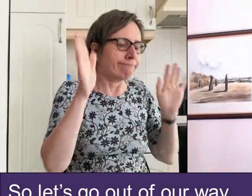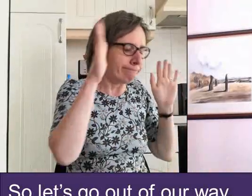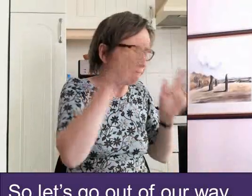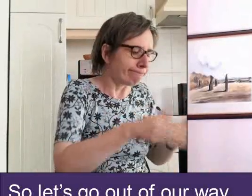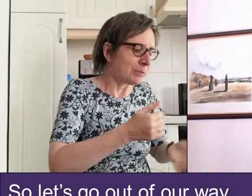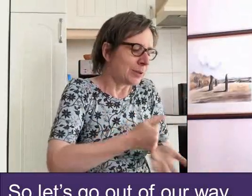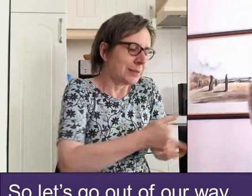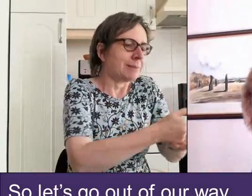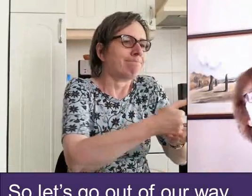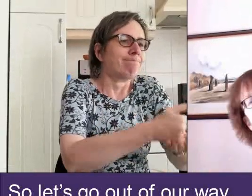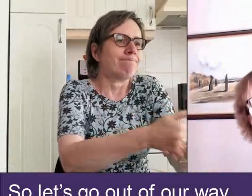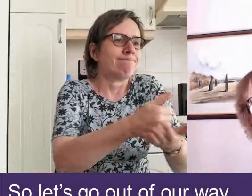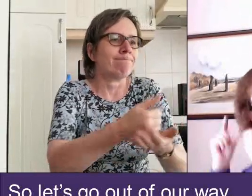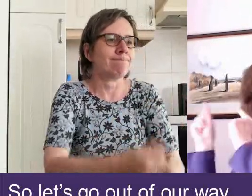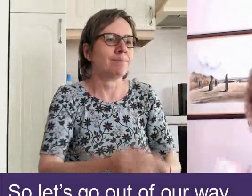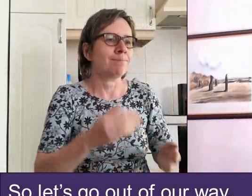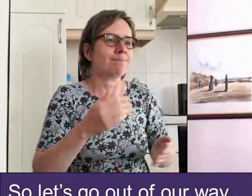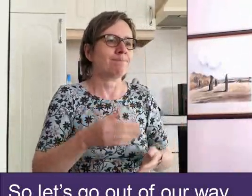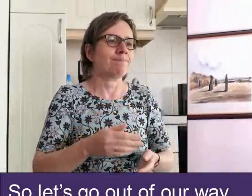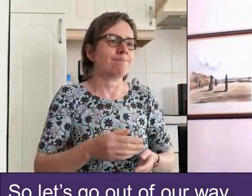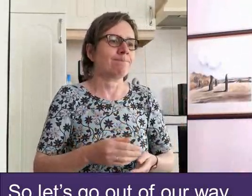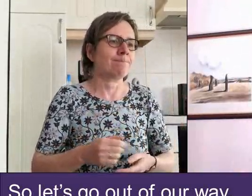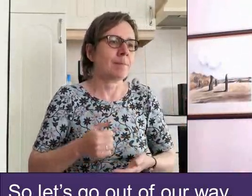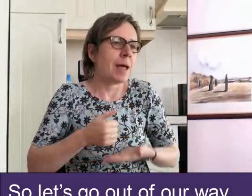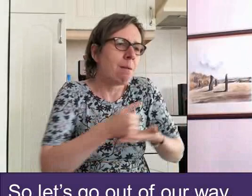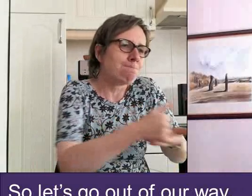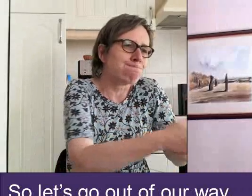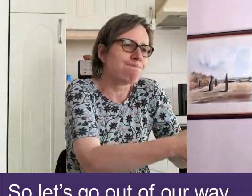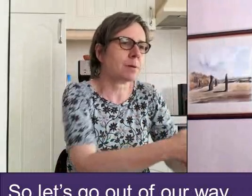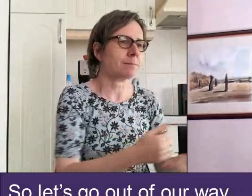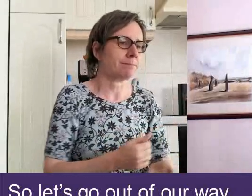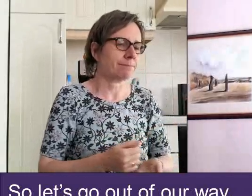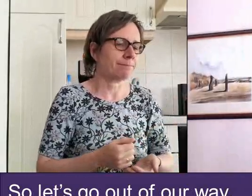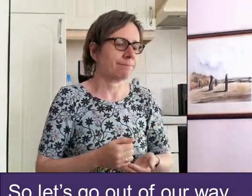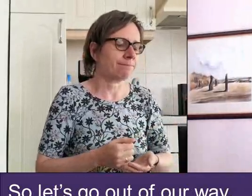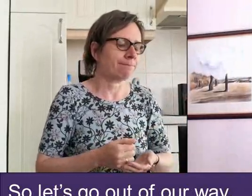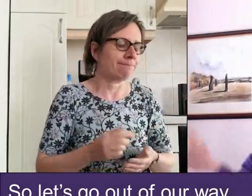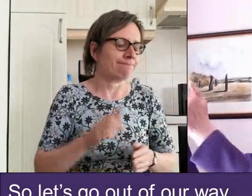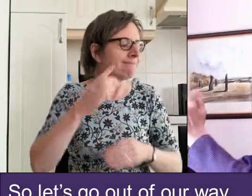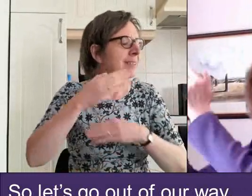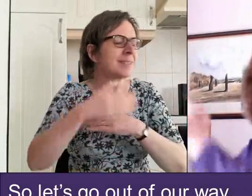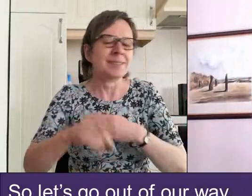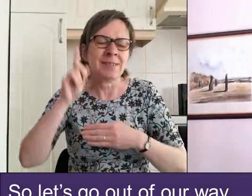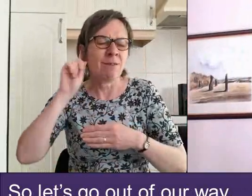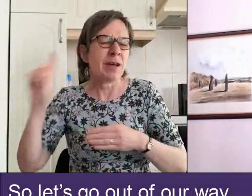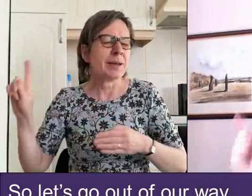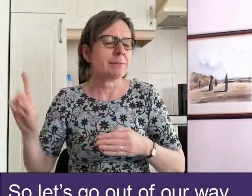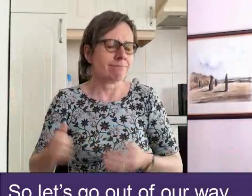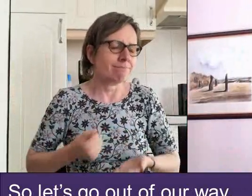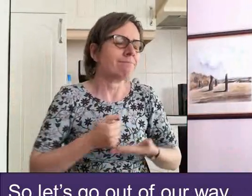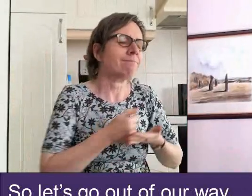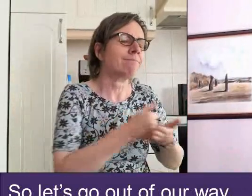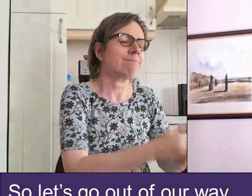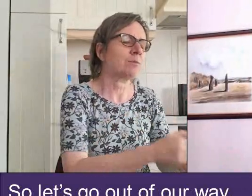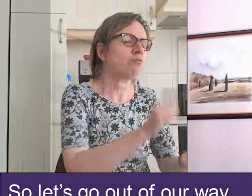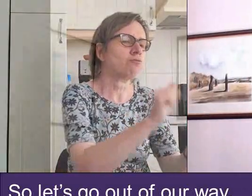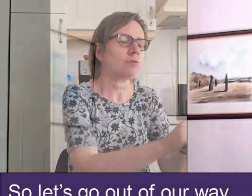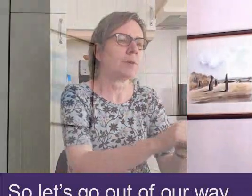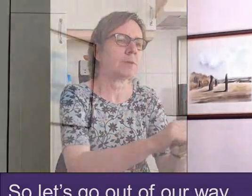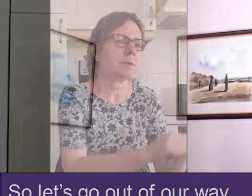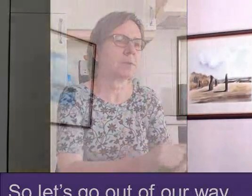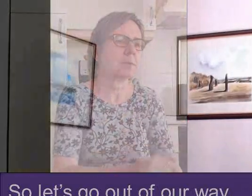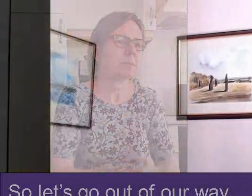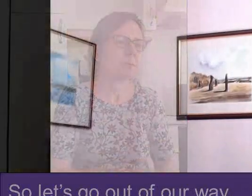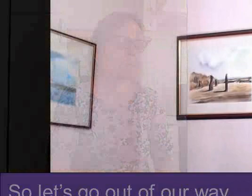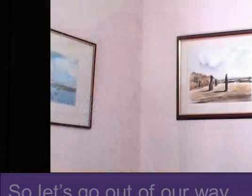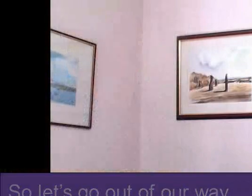to help others. Let's go out of our way, out of our way, out of our way to do